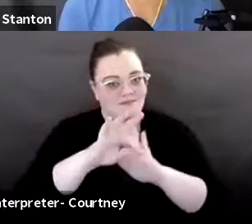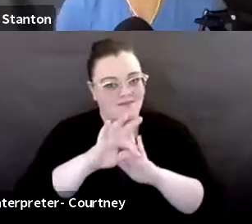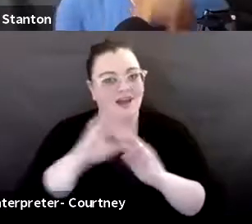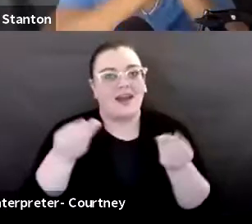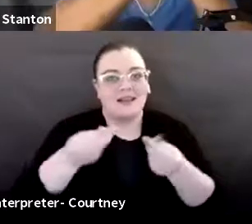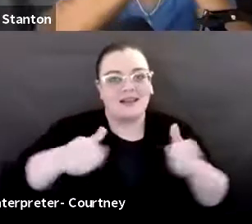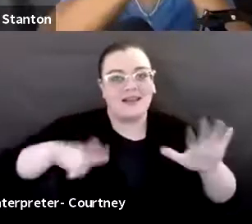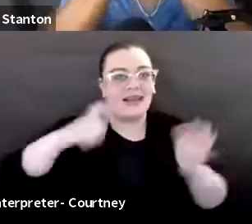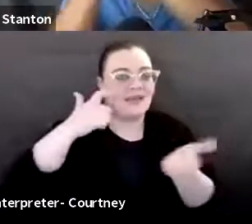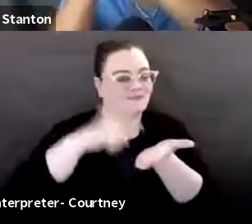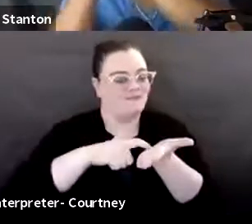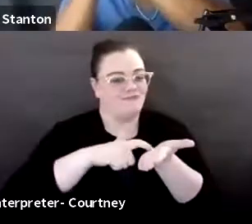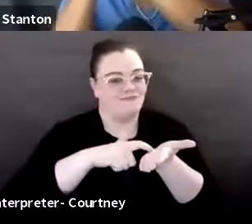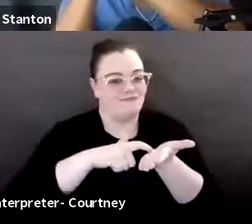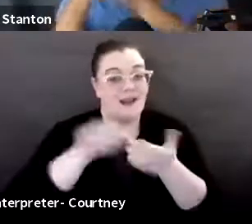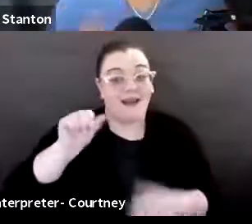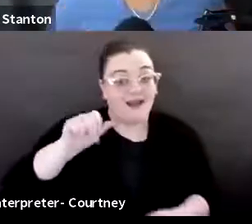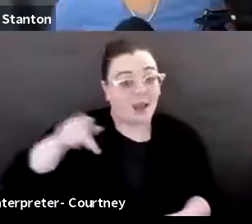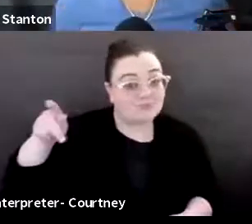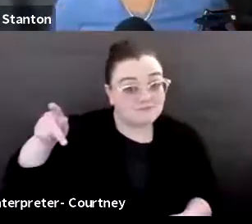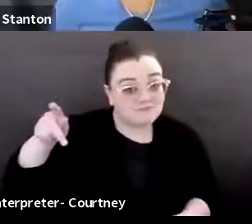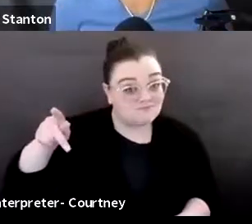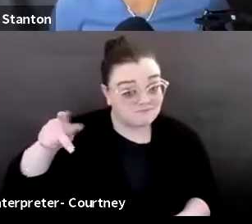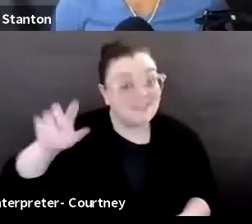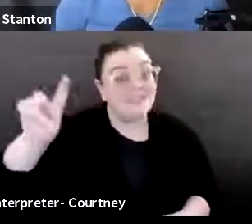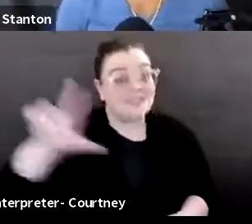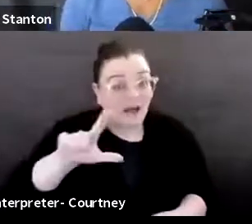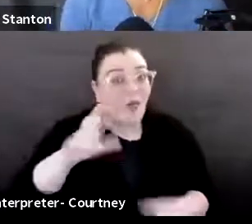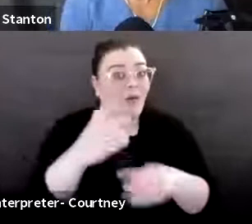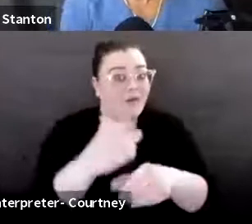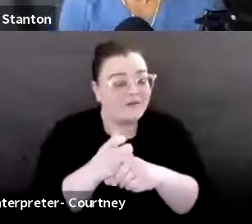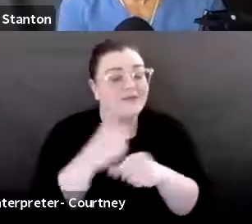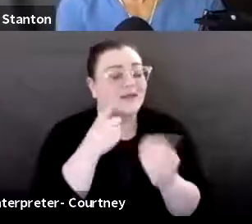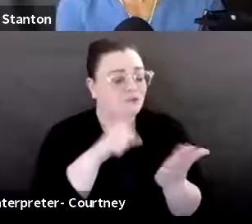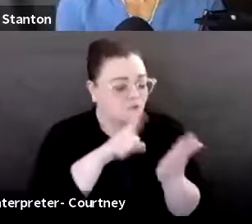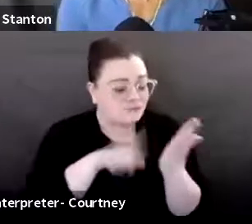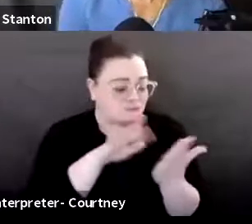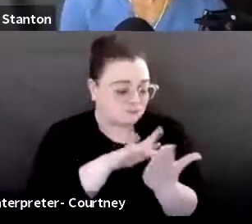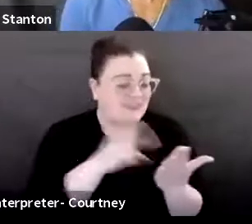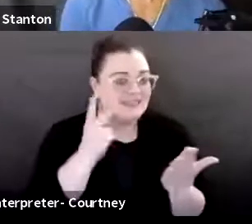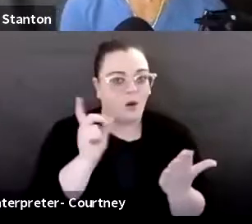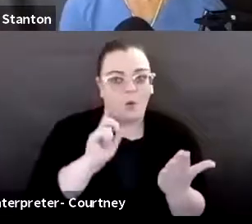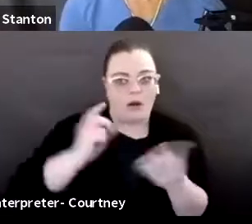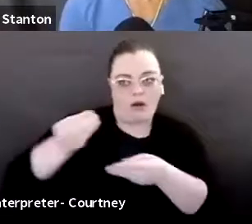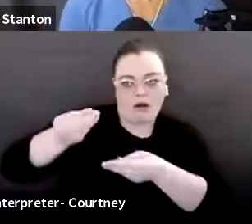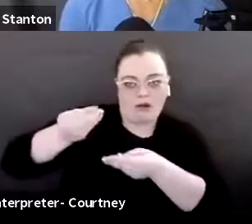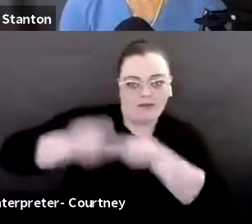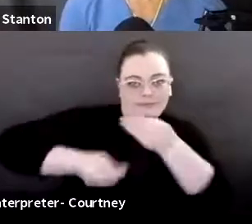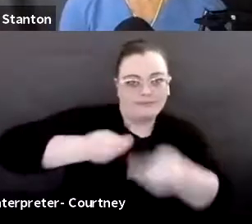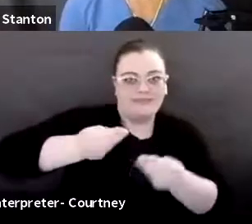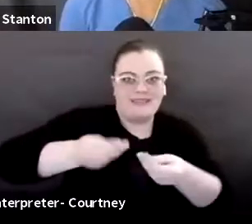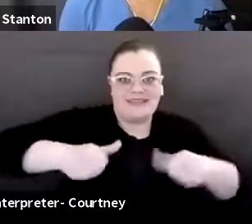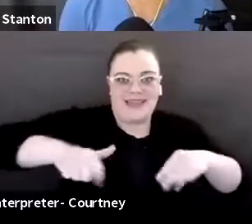an app. Handle it. Download it. Make it happen. So there are a lot of people who don't know that.